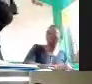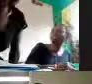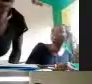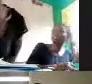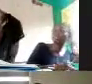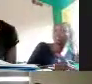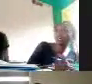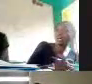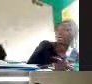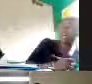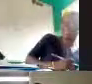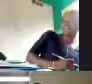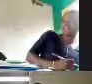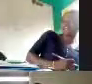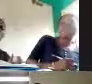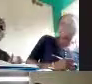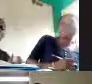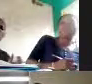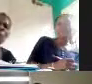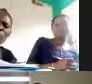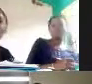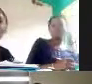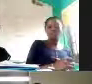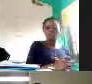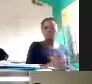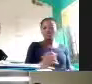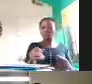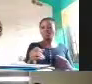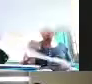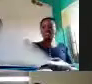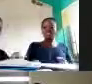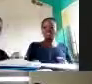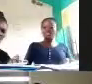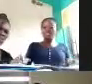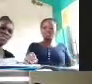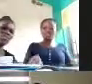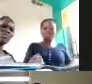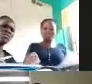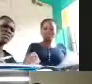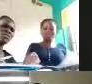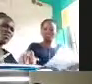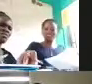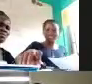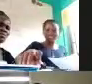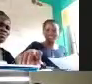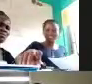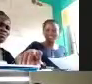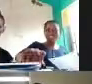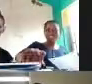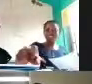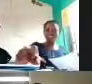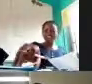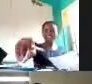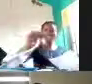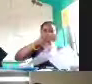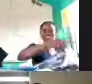Nigerian terminologies are and what they will look like in the future? Okay, so there's quite a bit of confusion